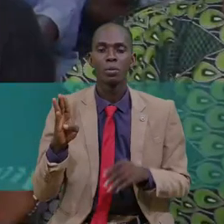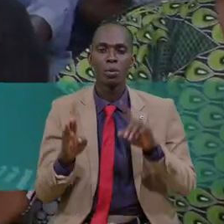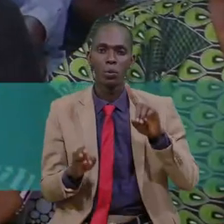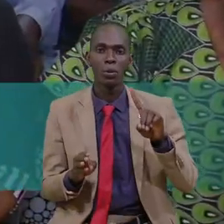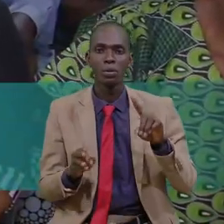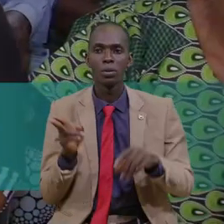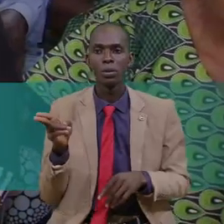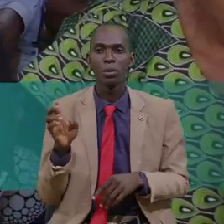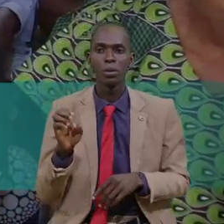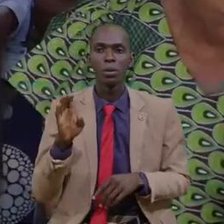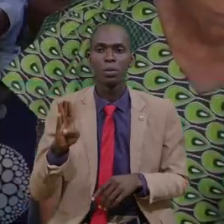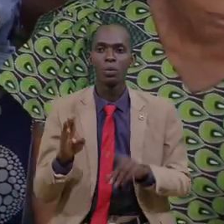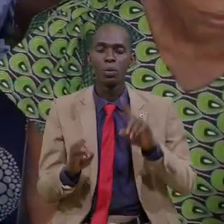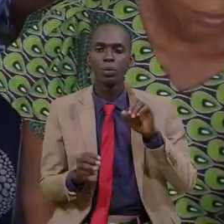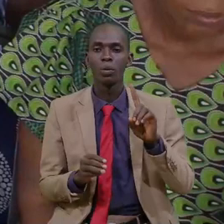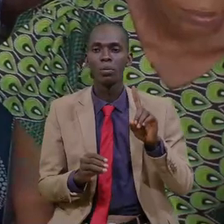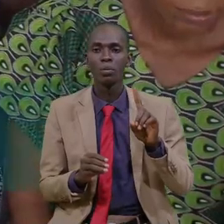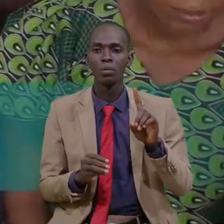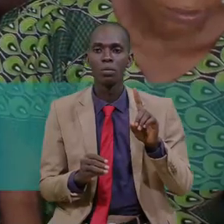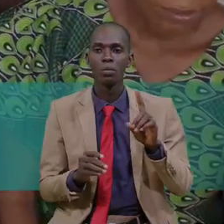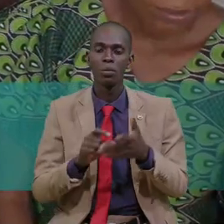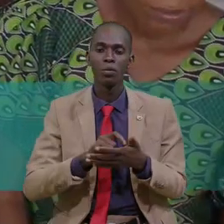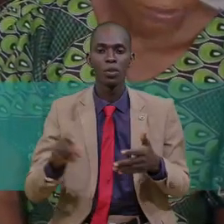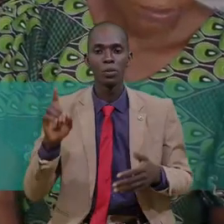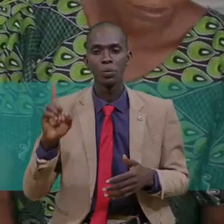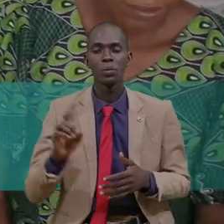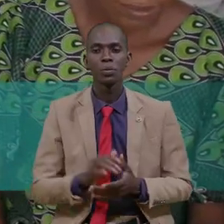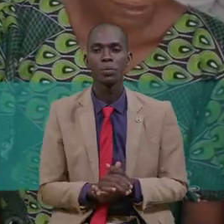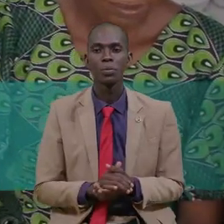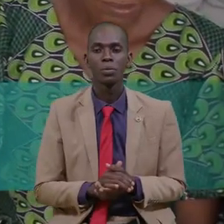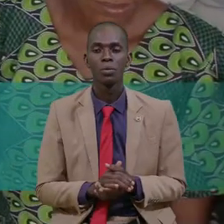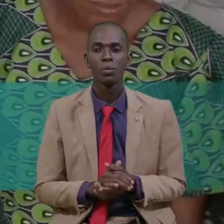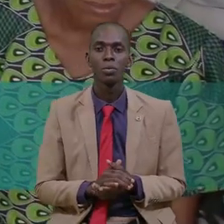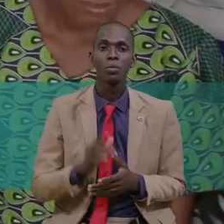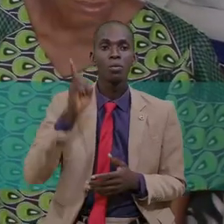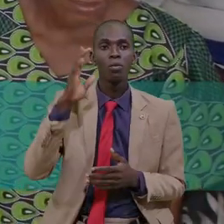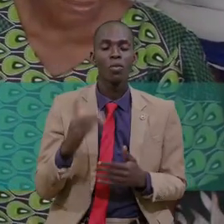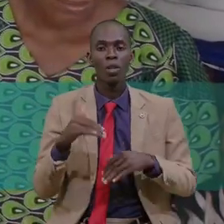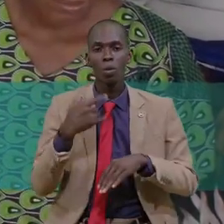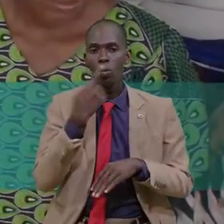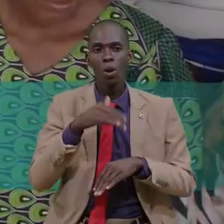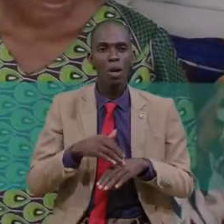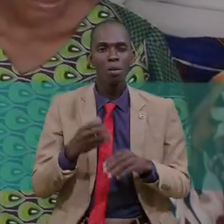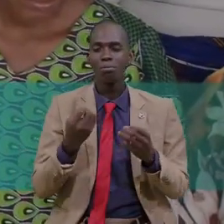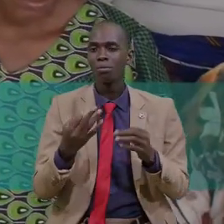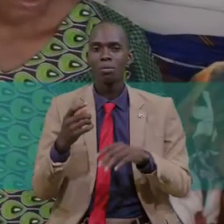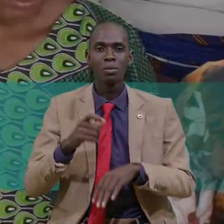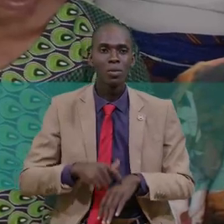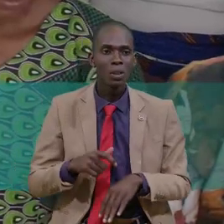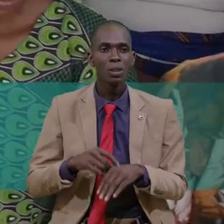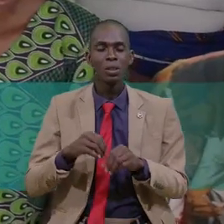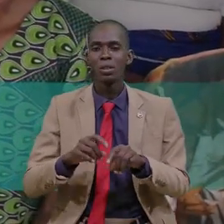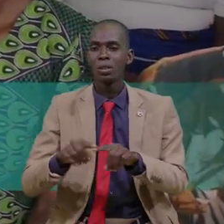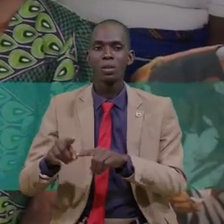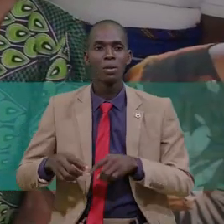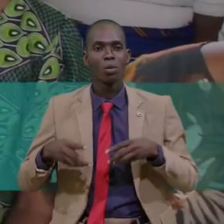and we're looking at verse 1. It says, God, who at sundry times and in diverse manner speak